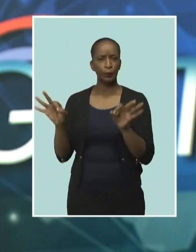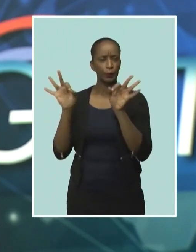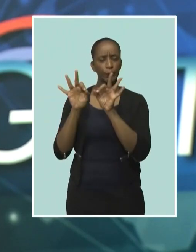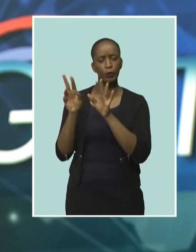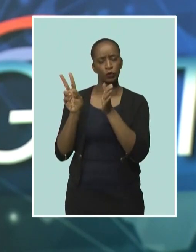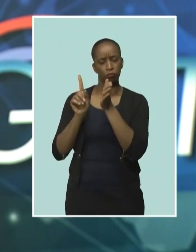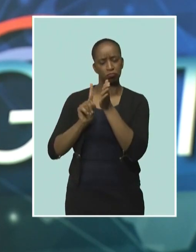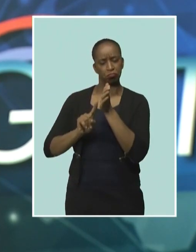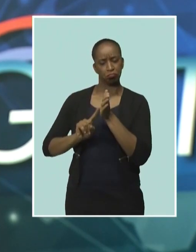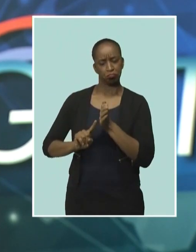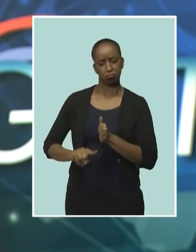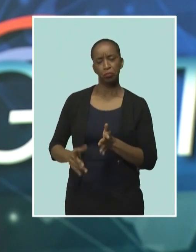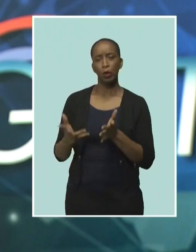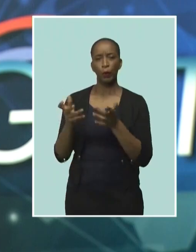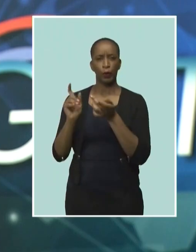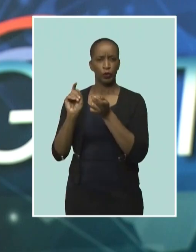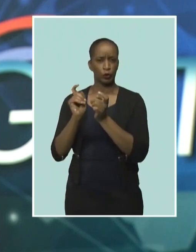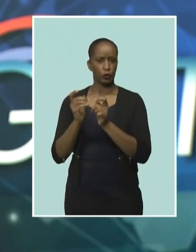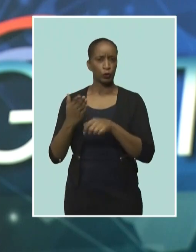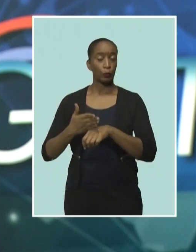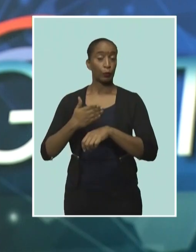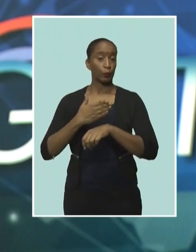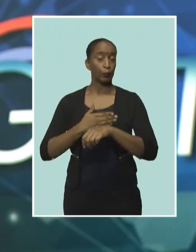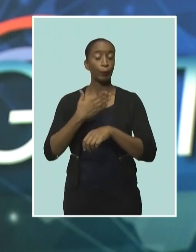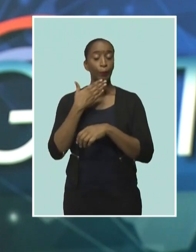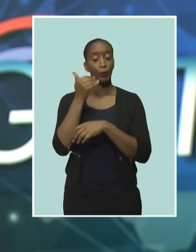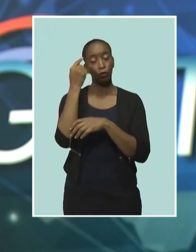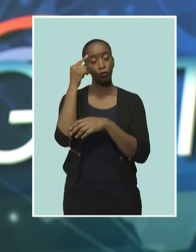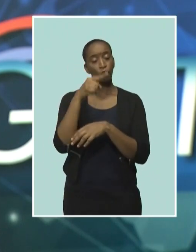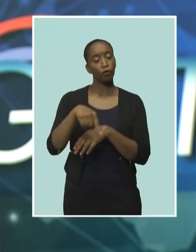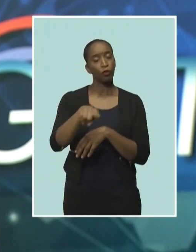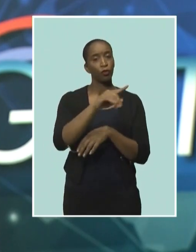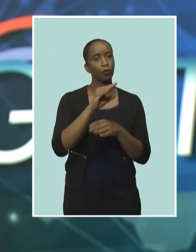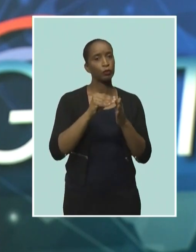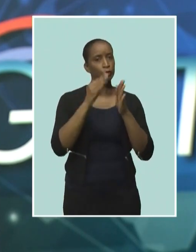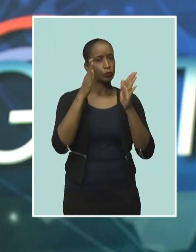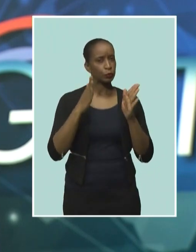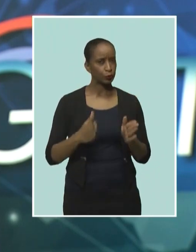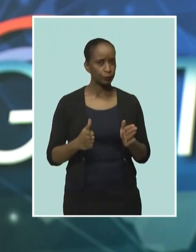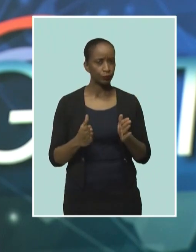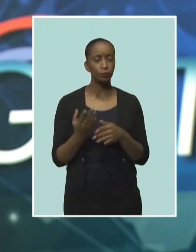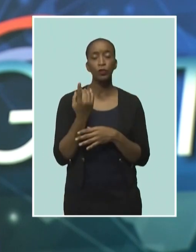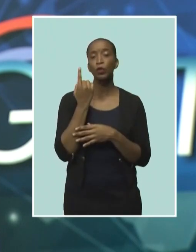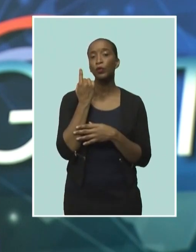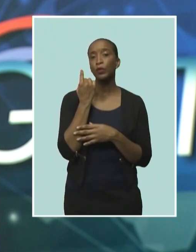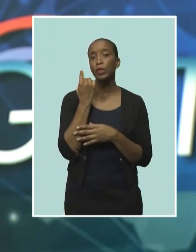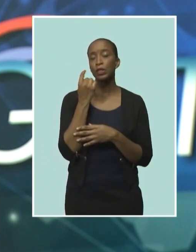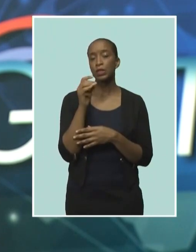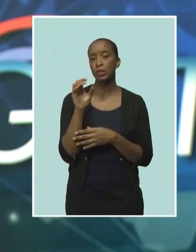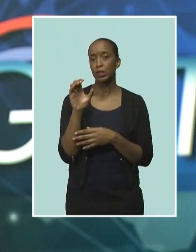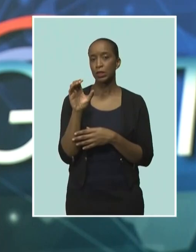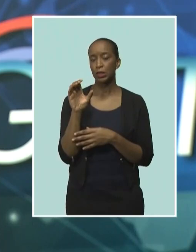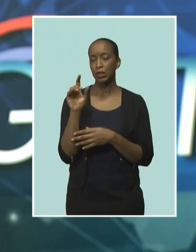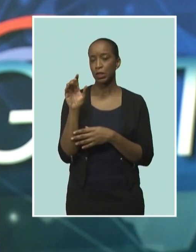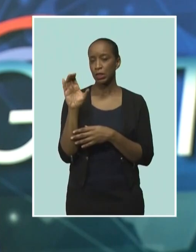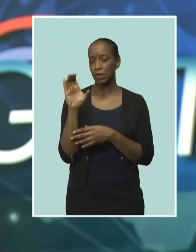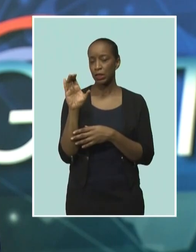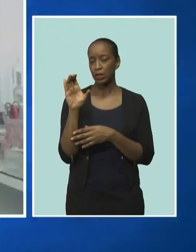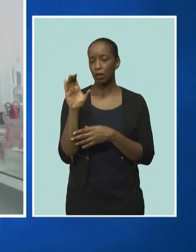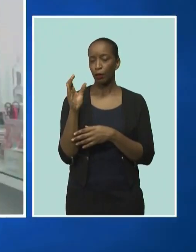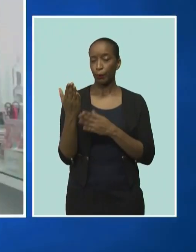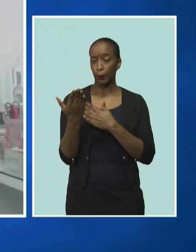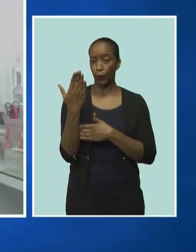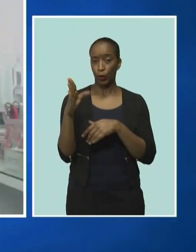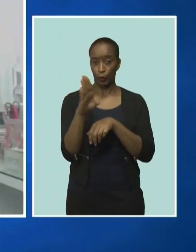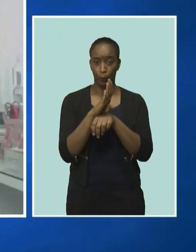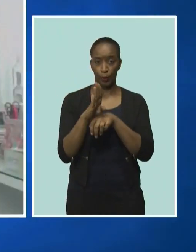to enhance students' outcome. Dr. Archer Bradshaw was a guest on the CBC TV8's Morning Barbados.